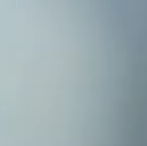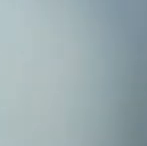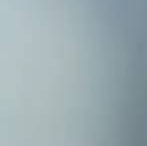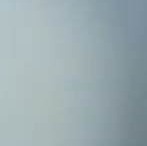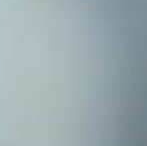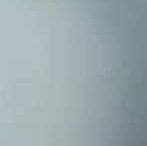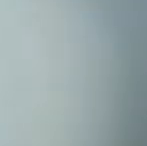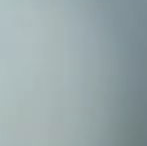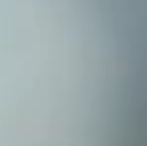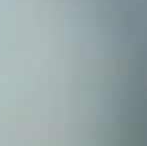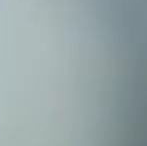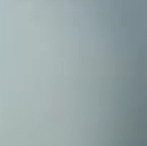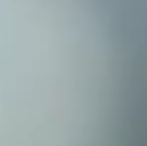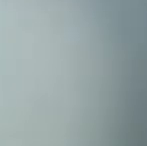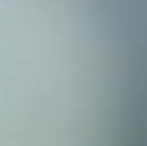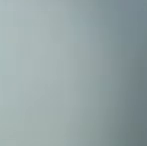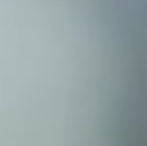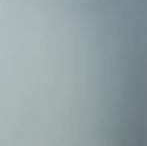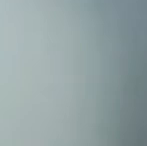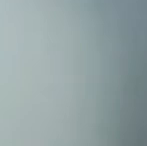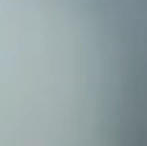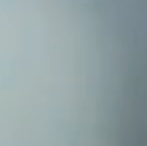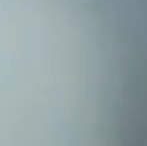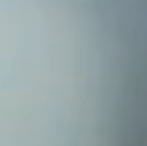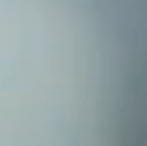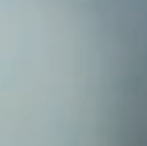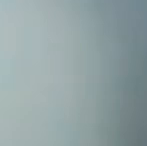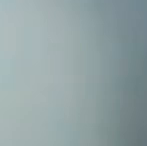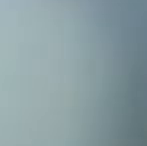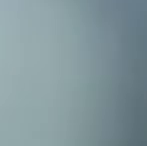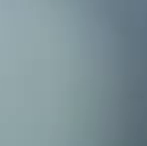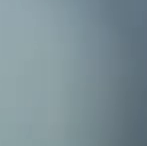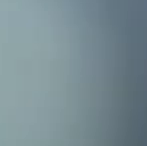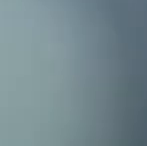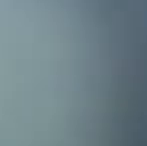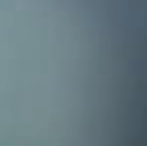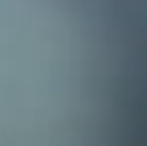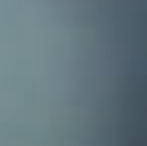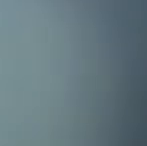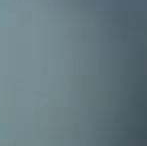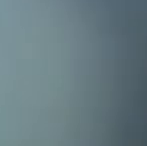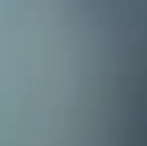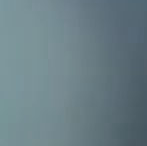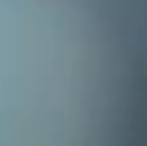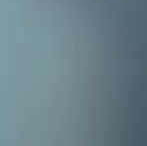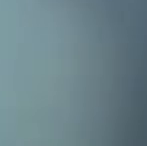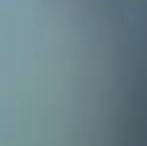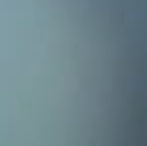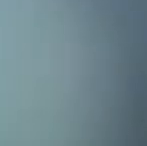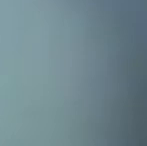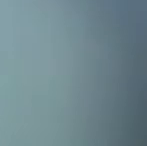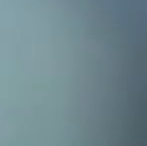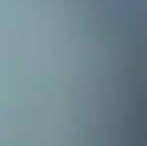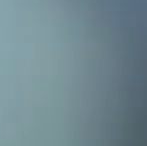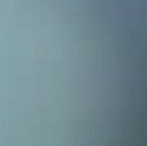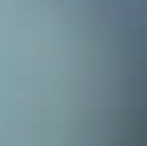so very practical because it goes through each and every plant and tells you what the best combination is with other plants, what the best environment